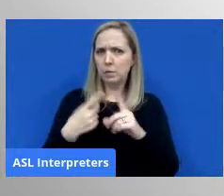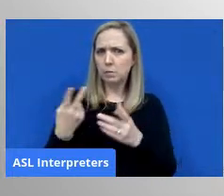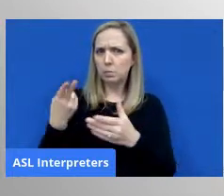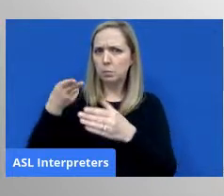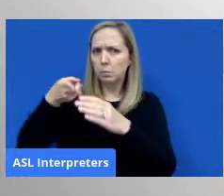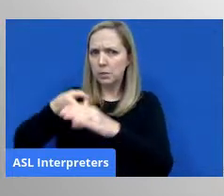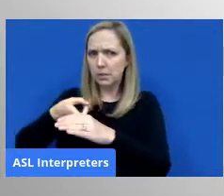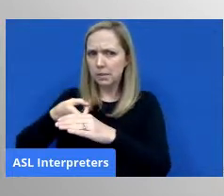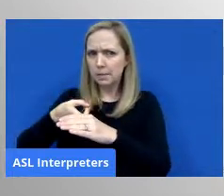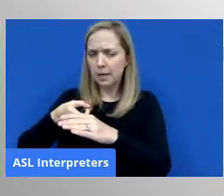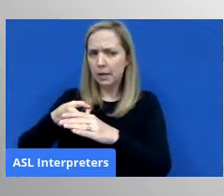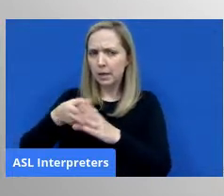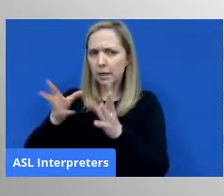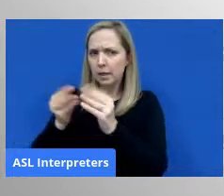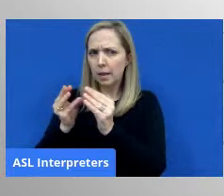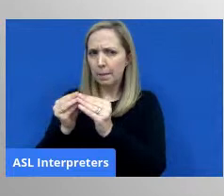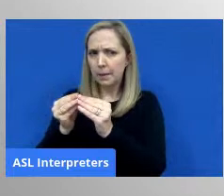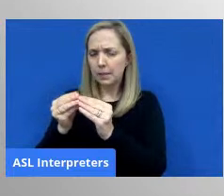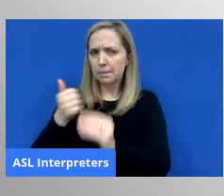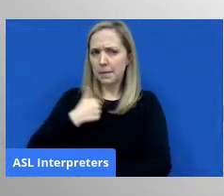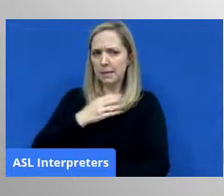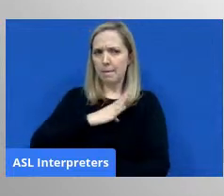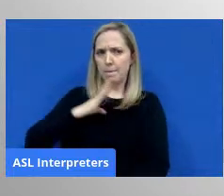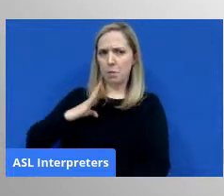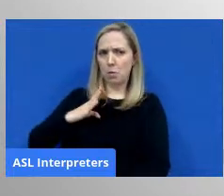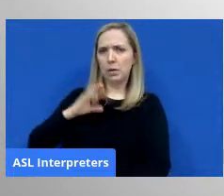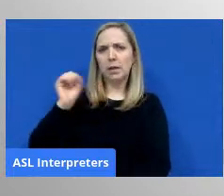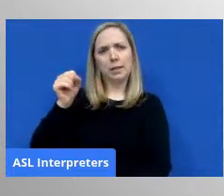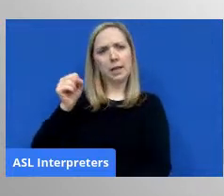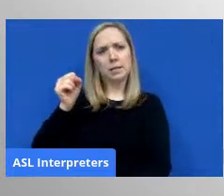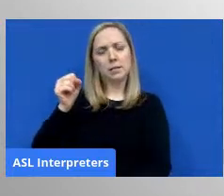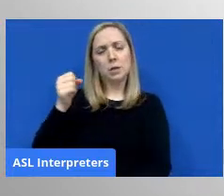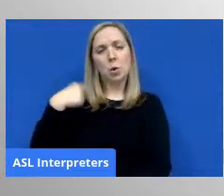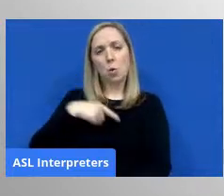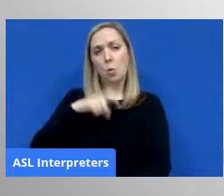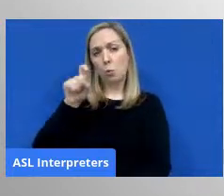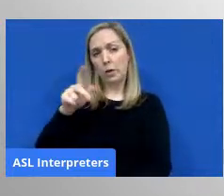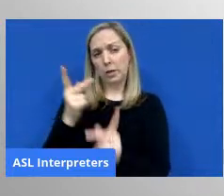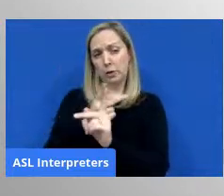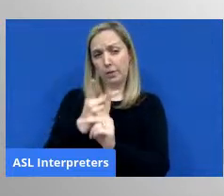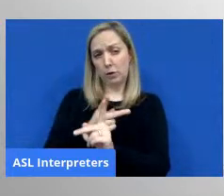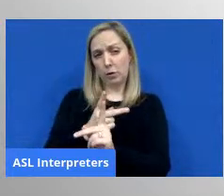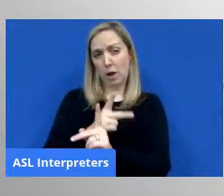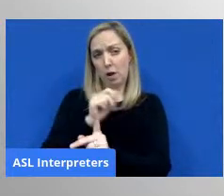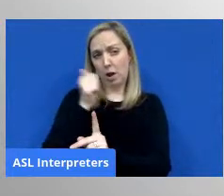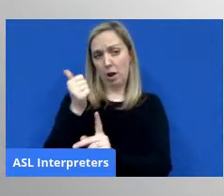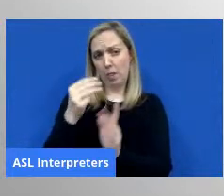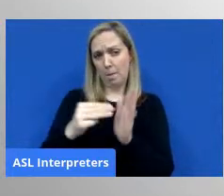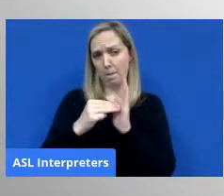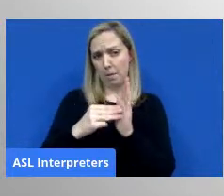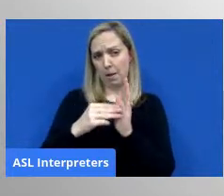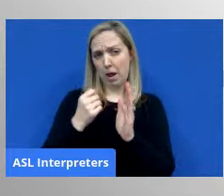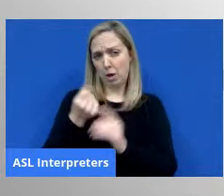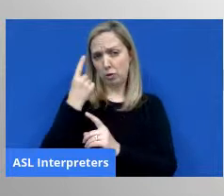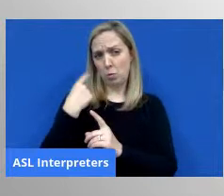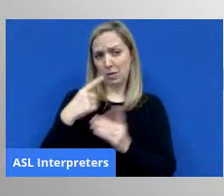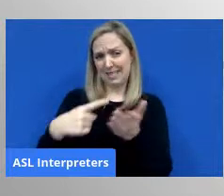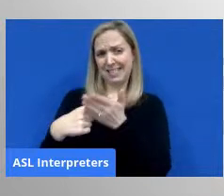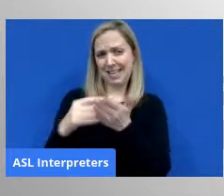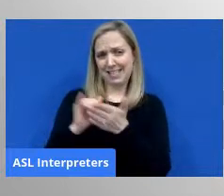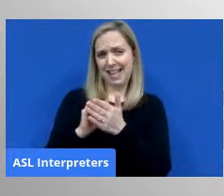Yes, it does. So we might have to, we have to figure out a different model. And so, but I understood we were going to talk about that at the retreat, not